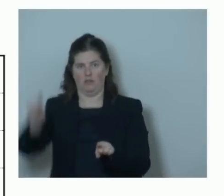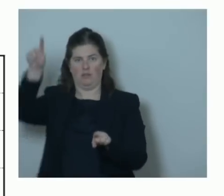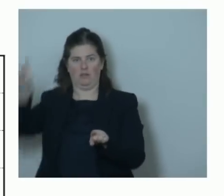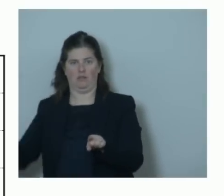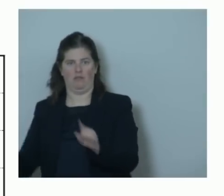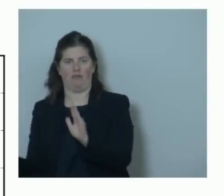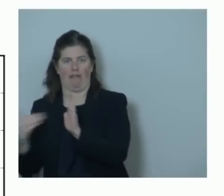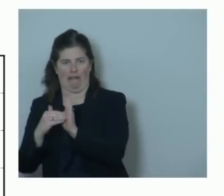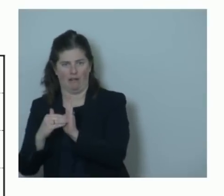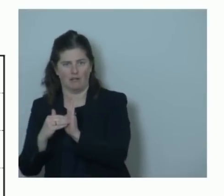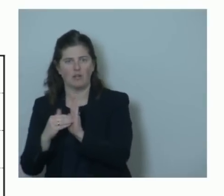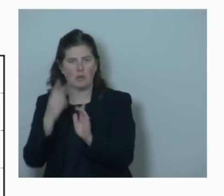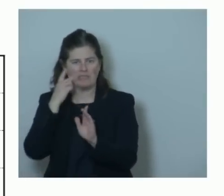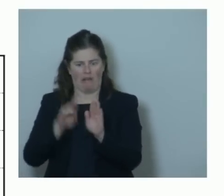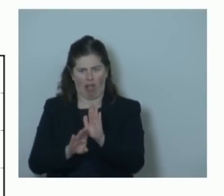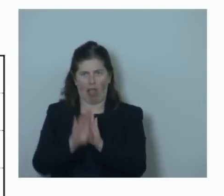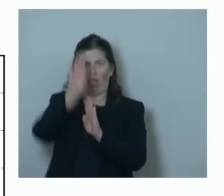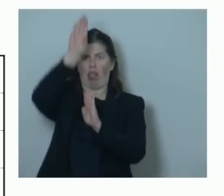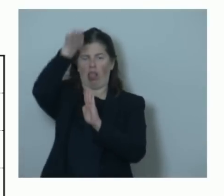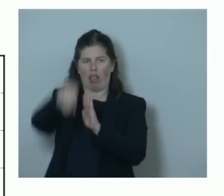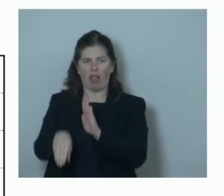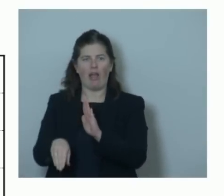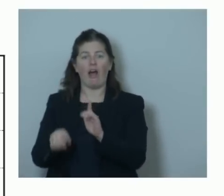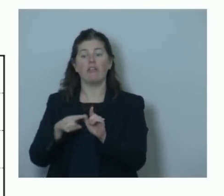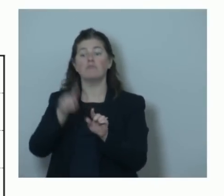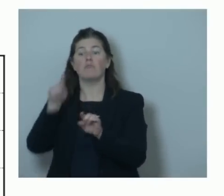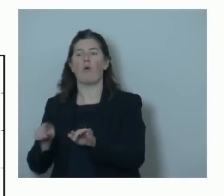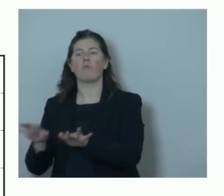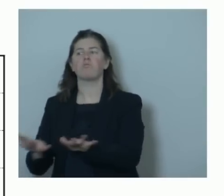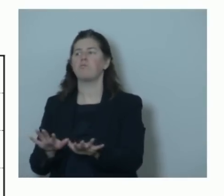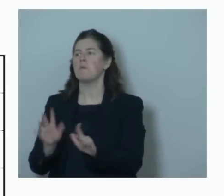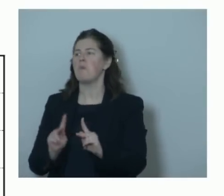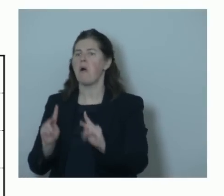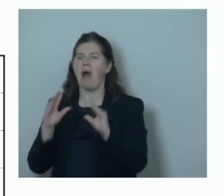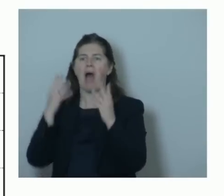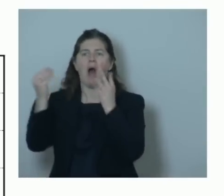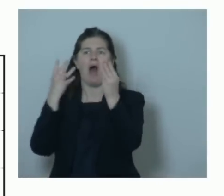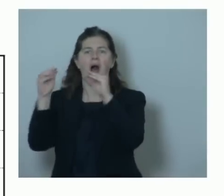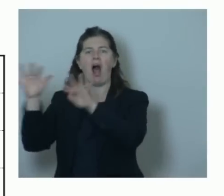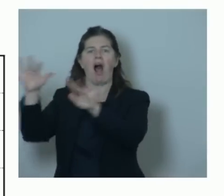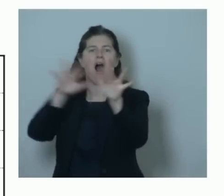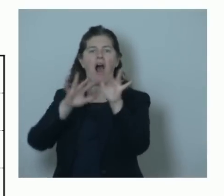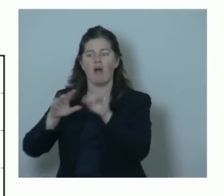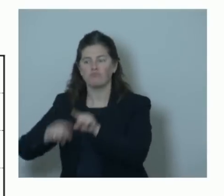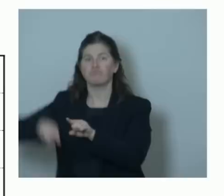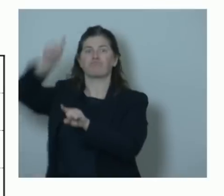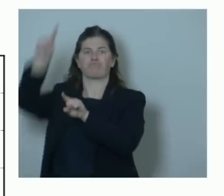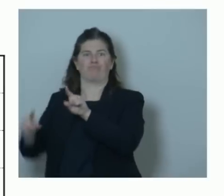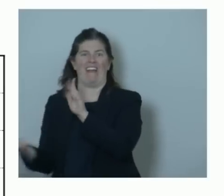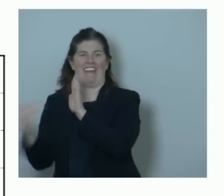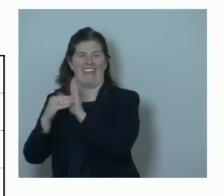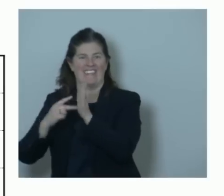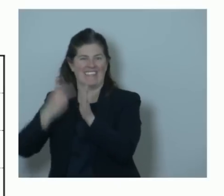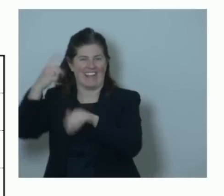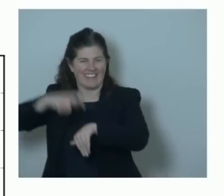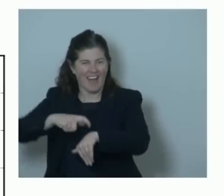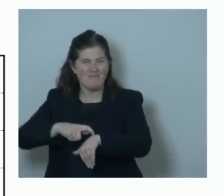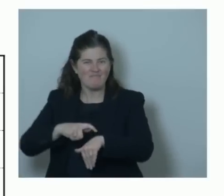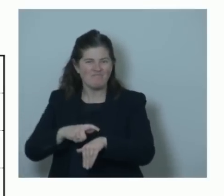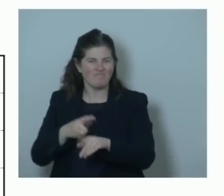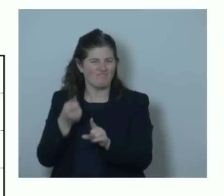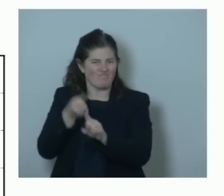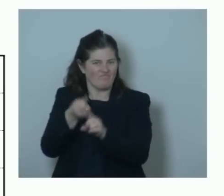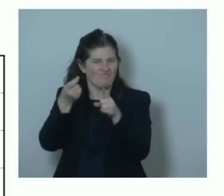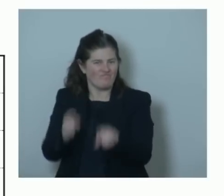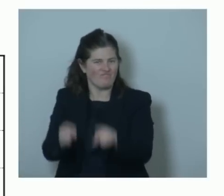down, and then relaxation, people going out and interacting more with other people, and a second